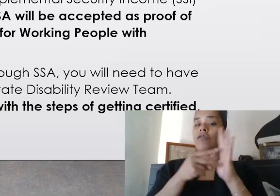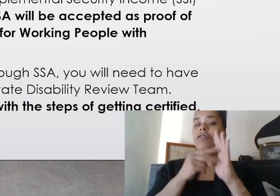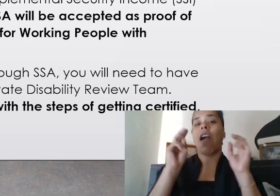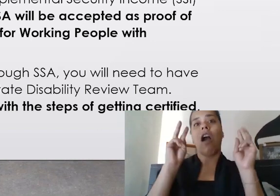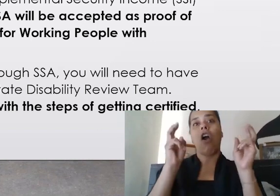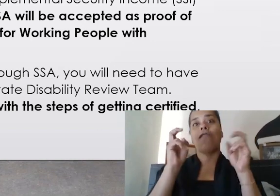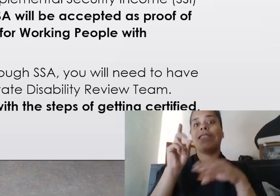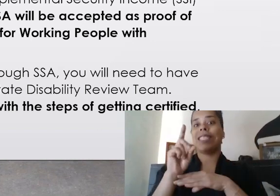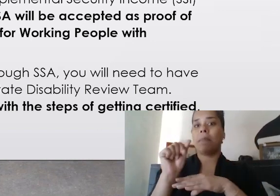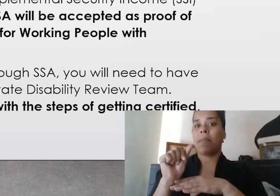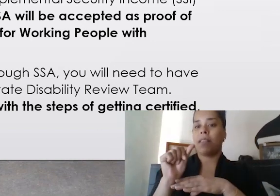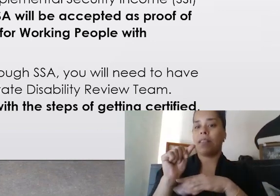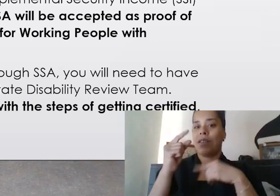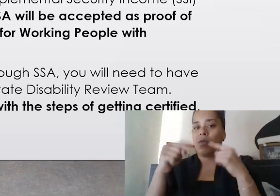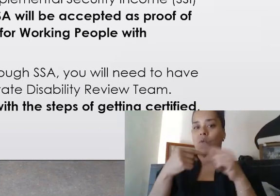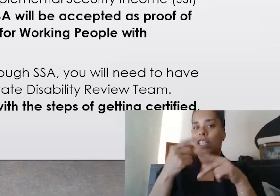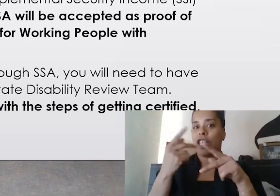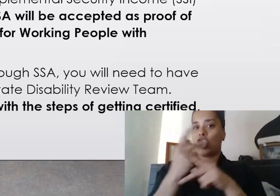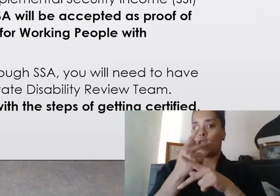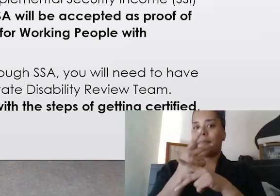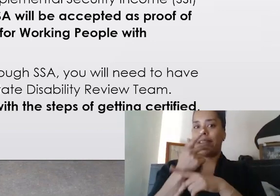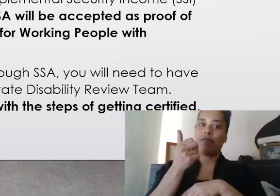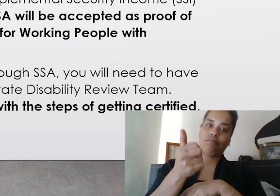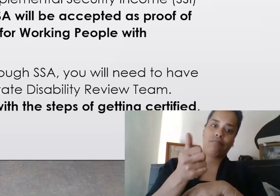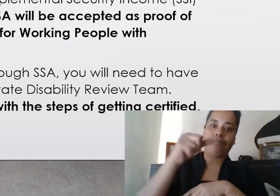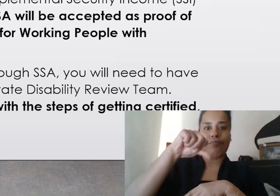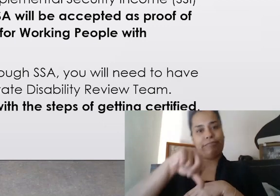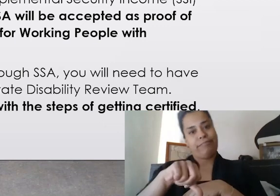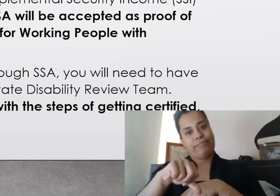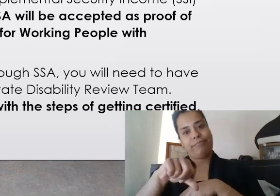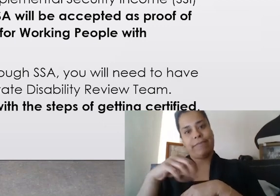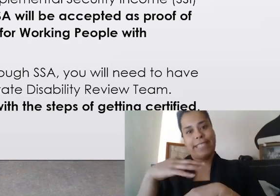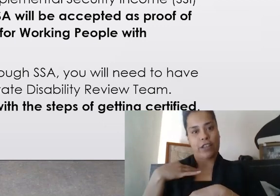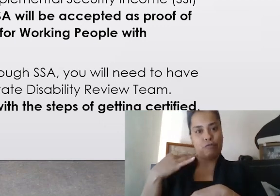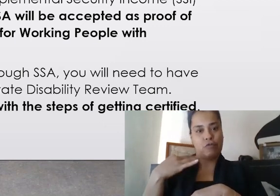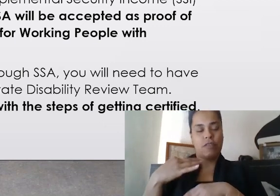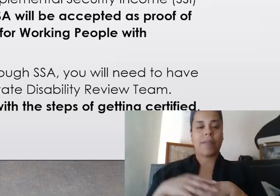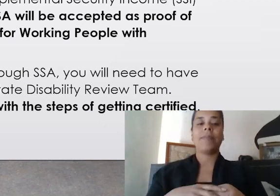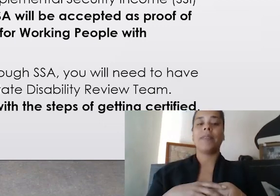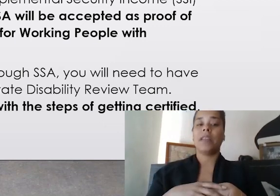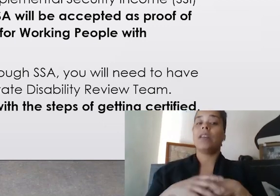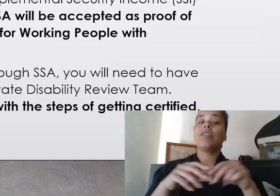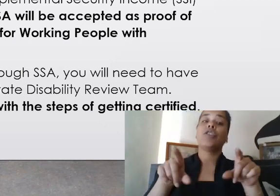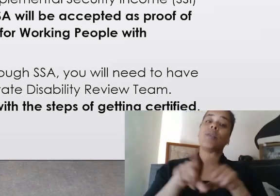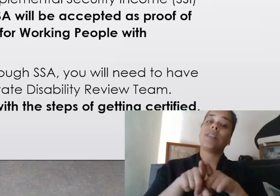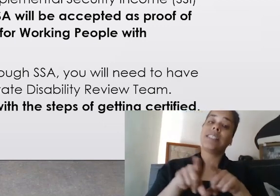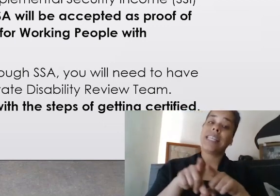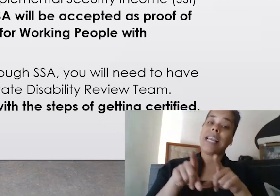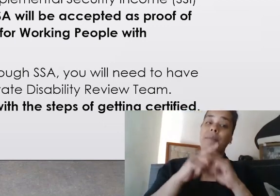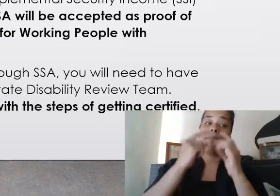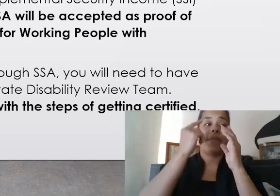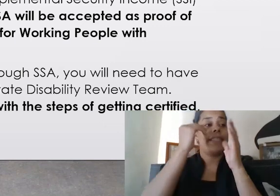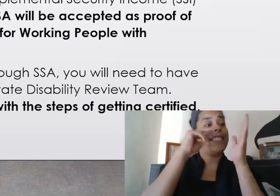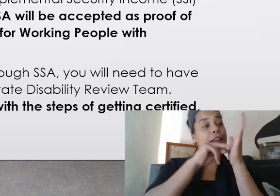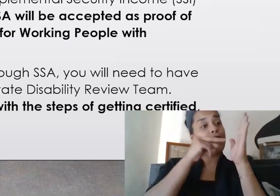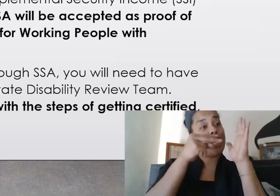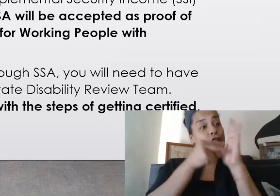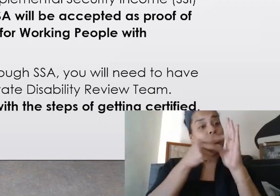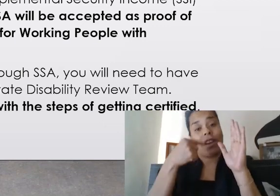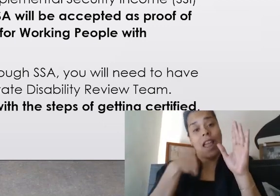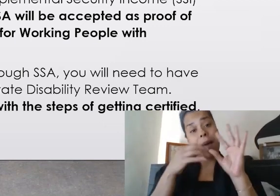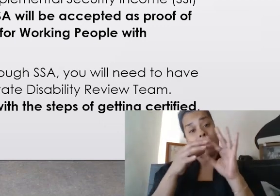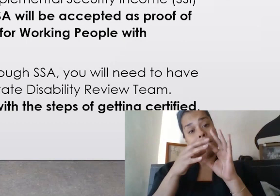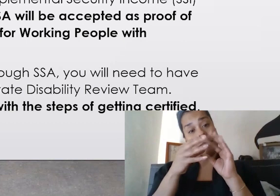when determining their eligibility requirements. So the same disability definition I mentioned earlier